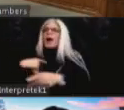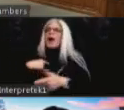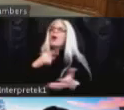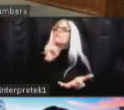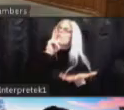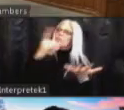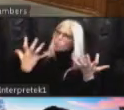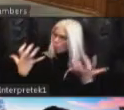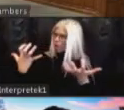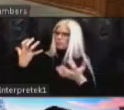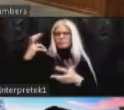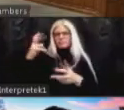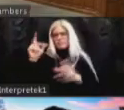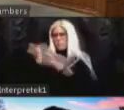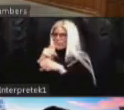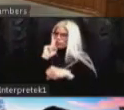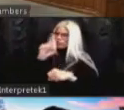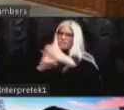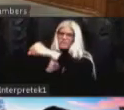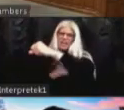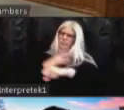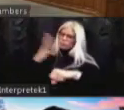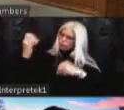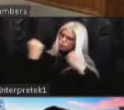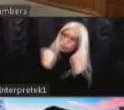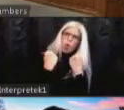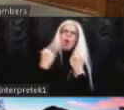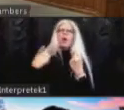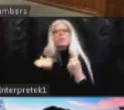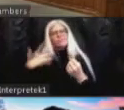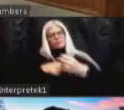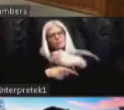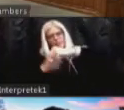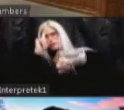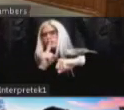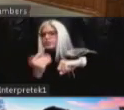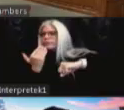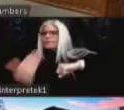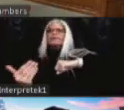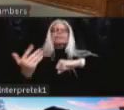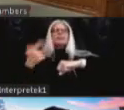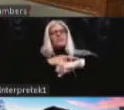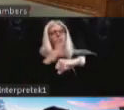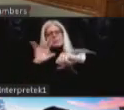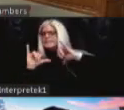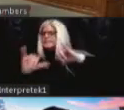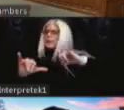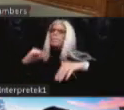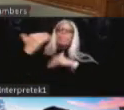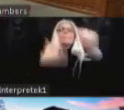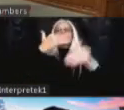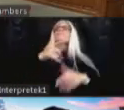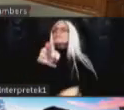foundation so we can build upon something solid that can be sustainable over time. Fantastic. So you said that you had